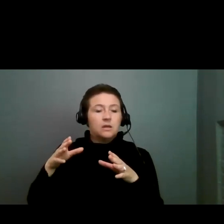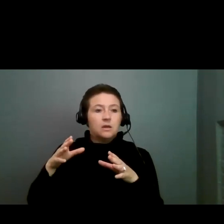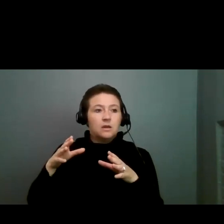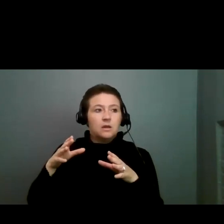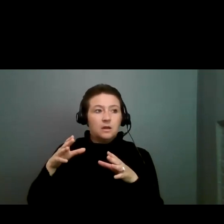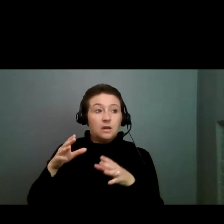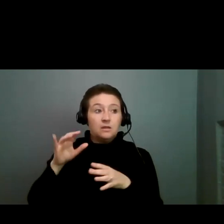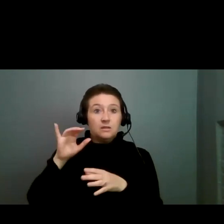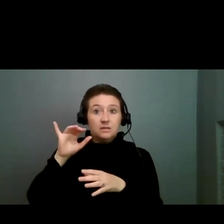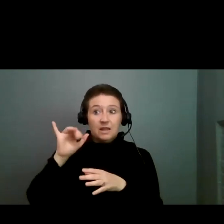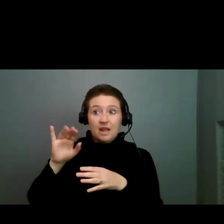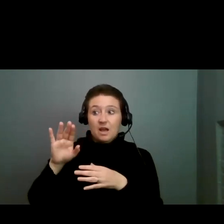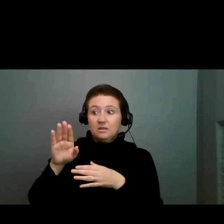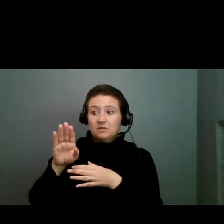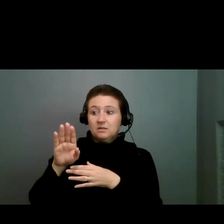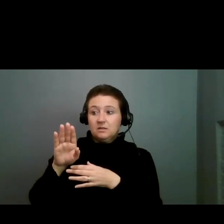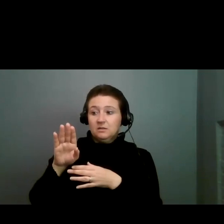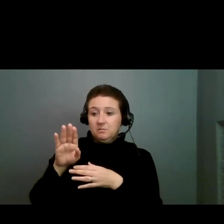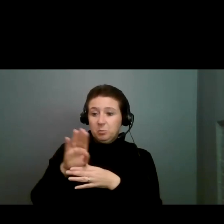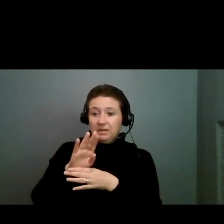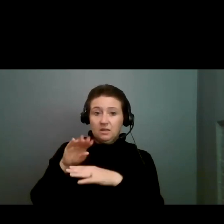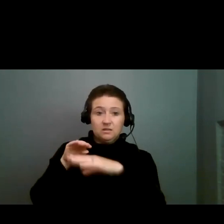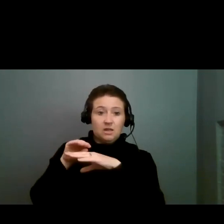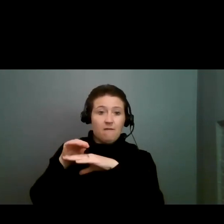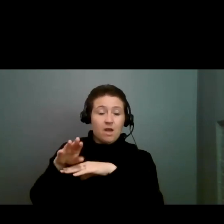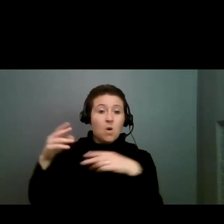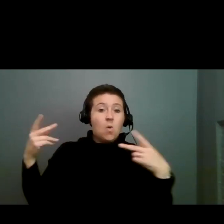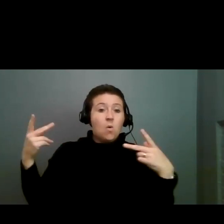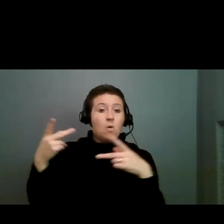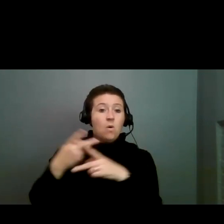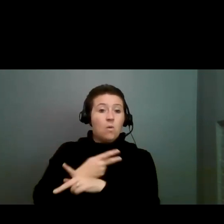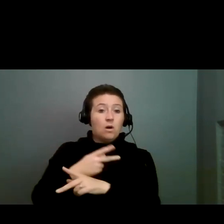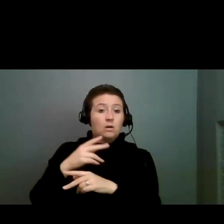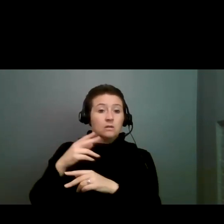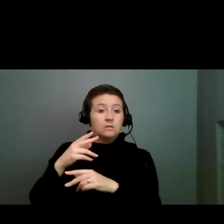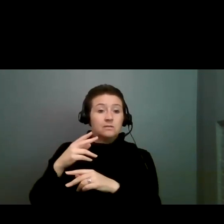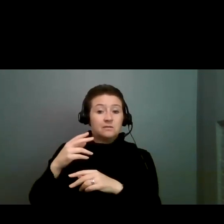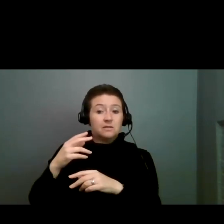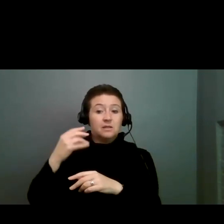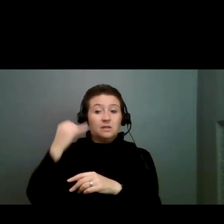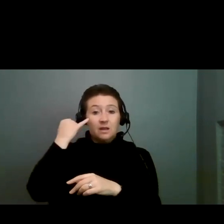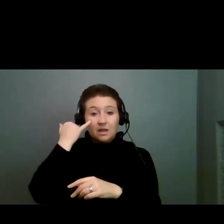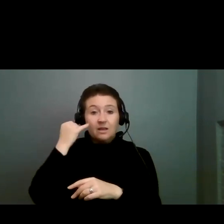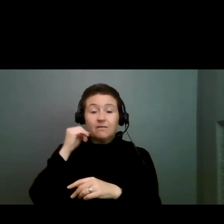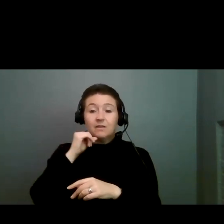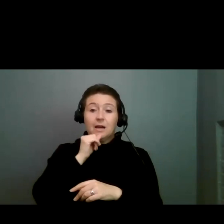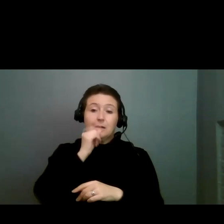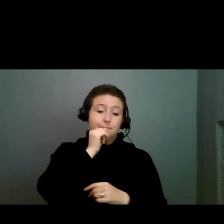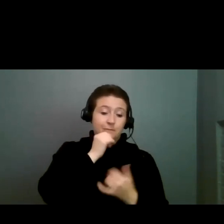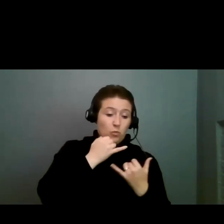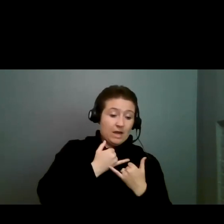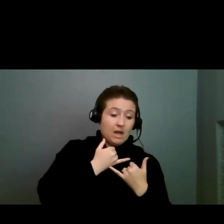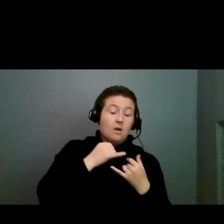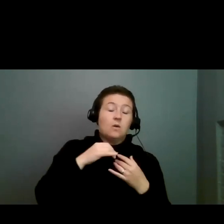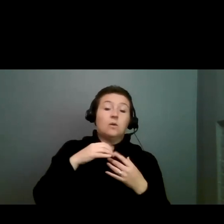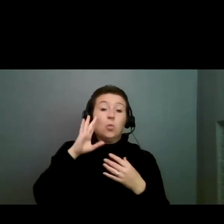will be worse in the long haul than if we can get things under control now. So once again, our preferred approach at